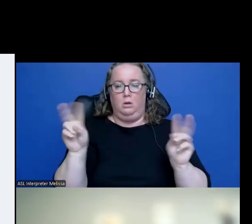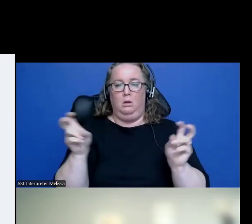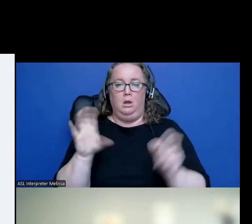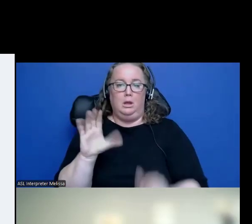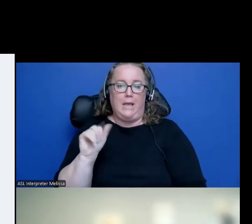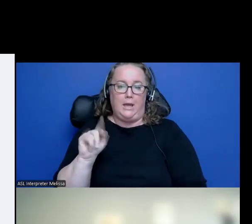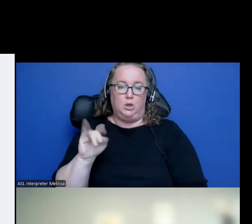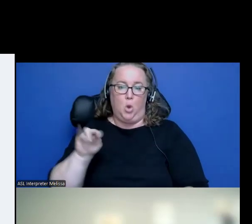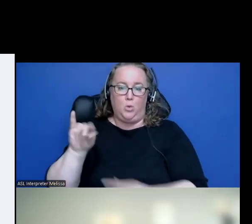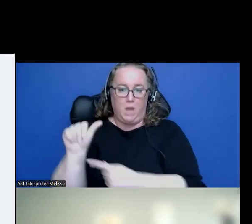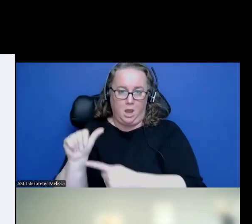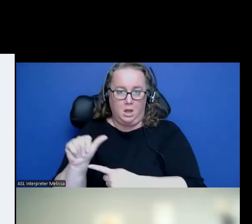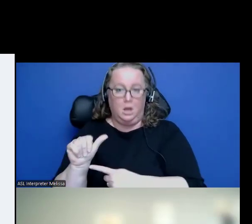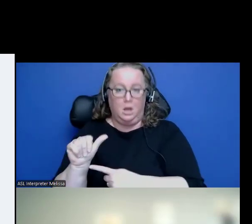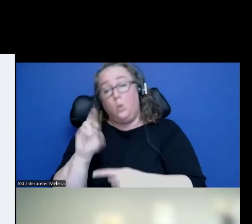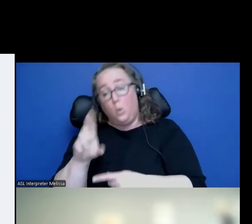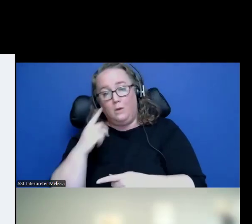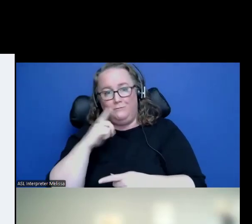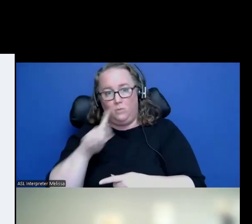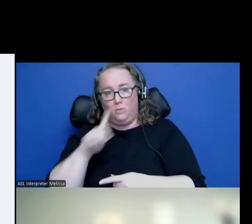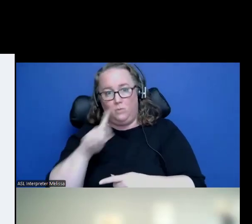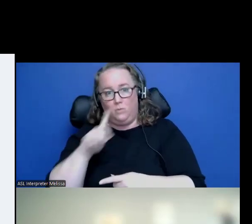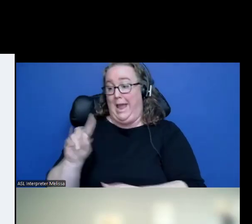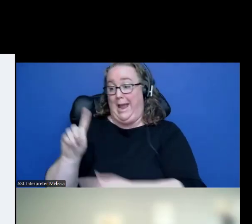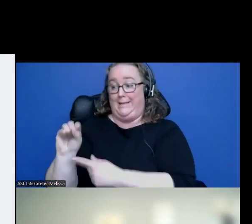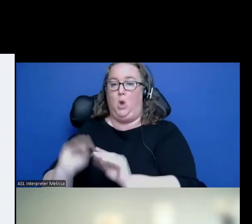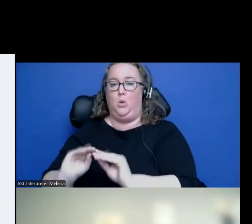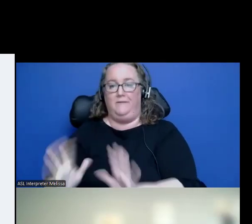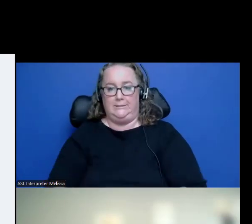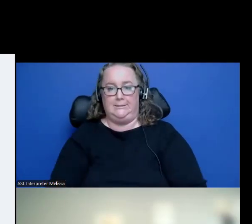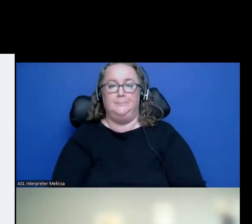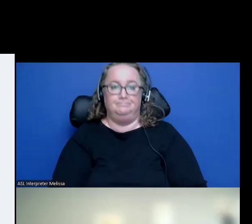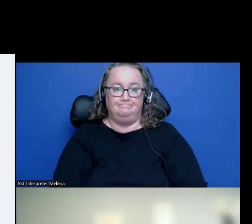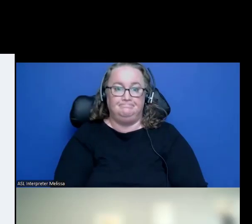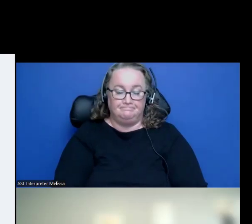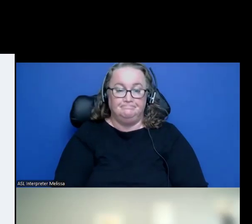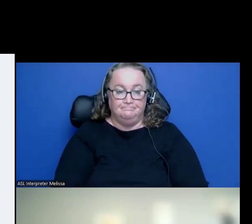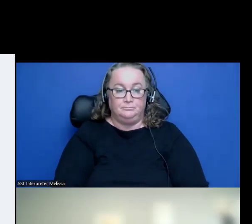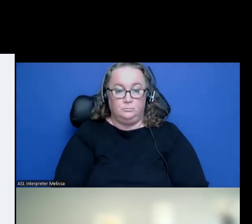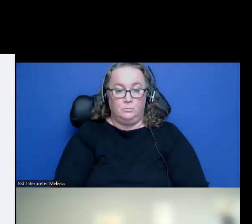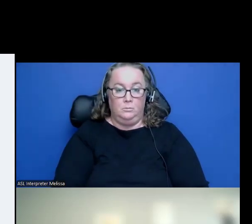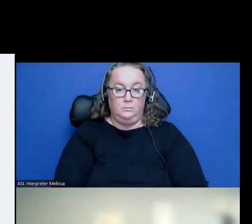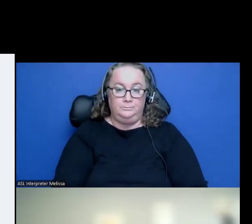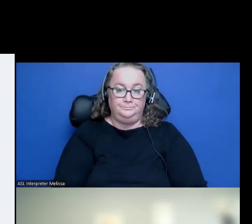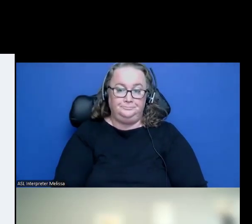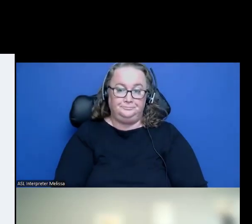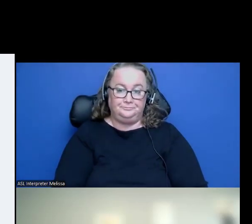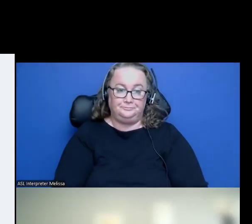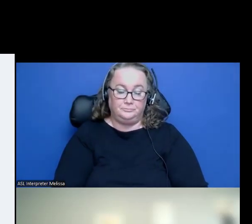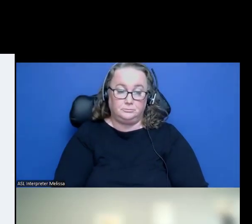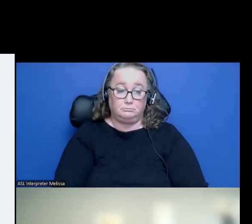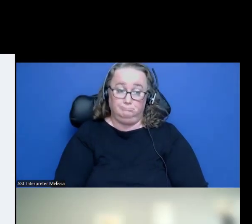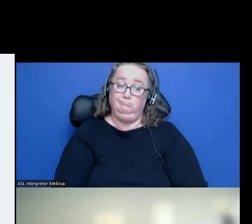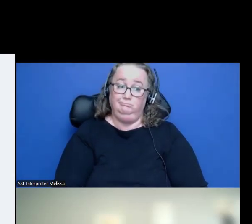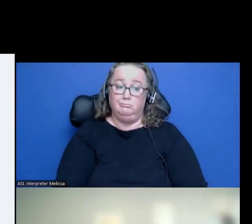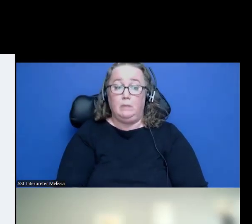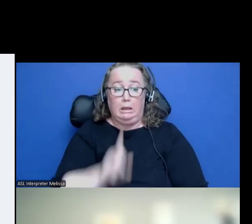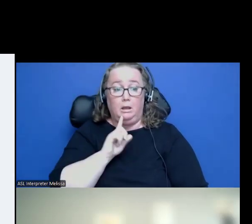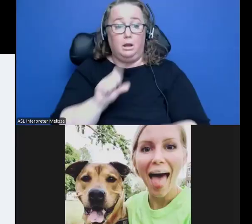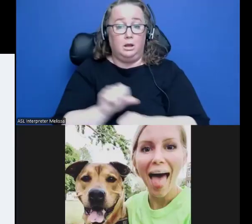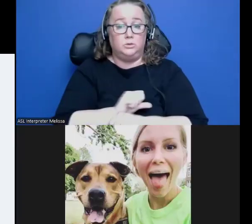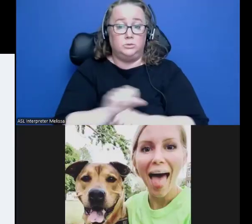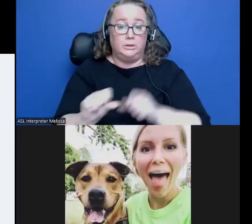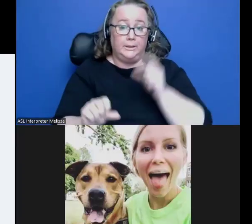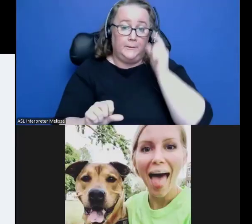the standard for an IDO, but also the clinical indications of catatonia. In fact,